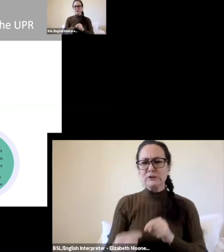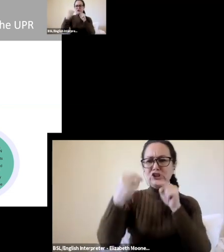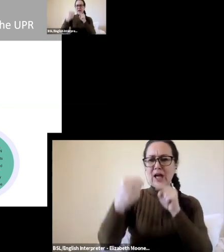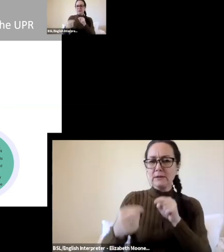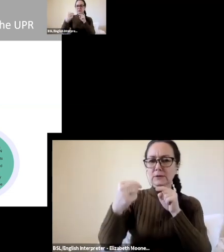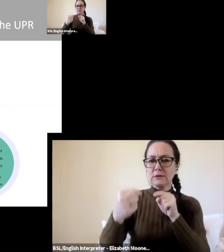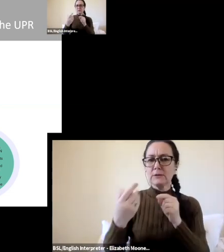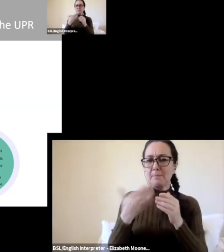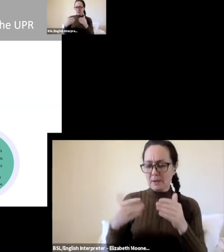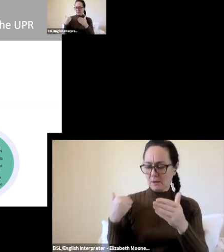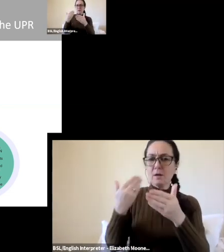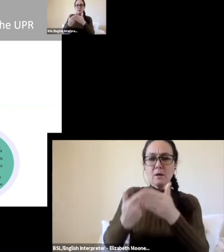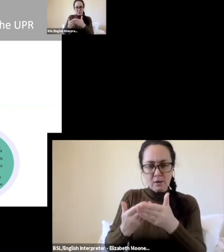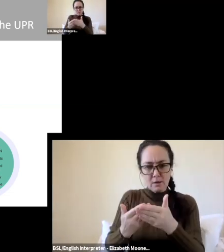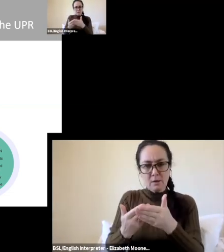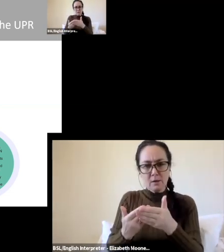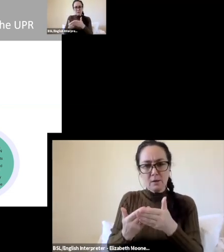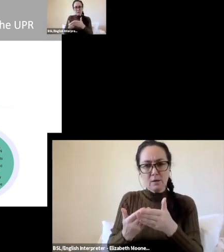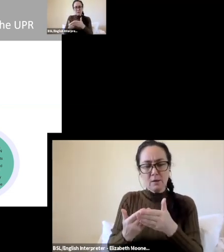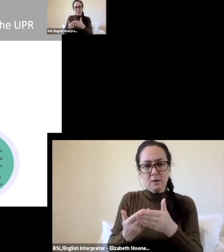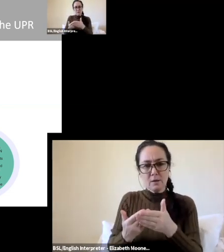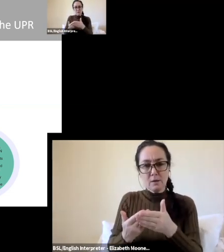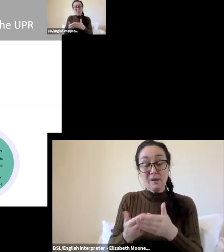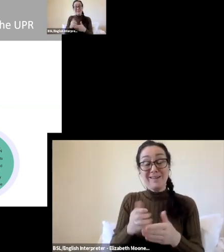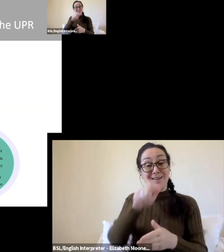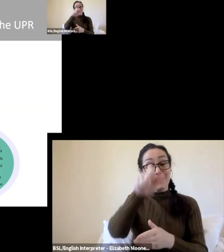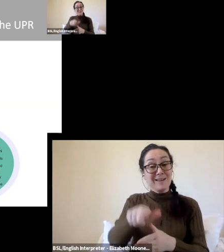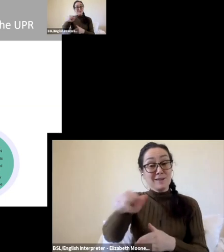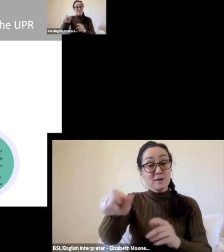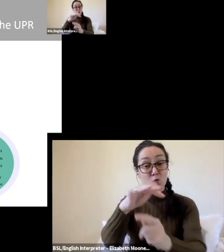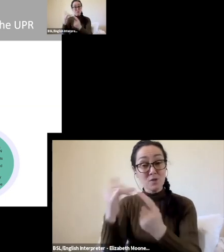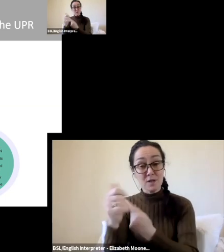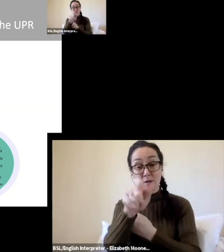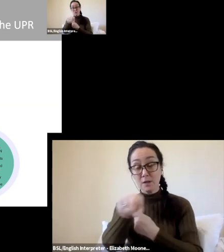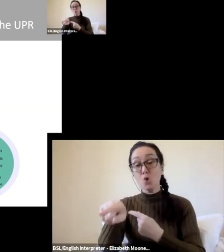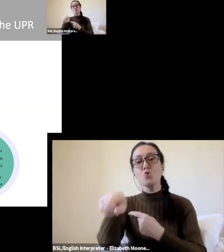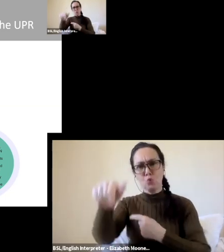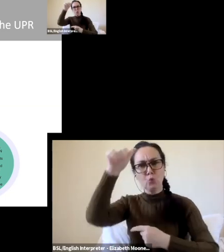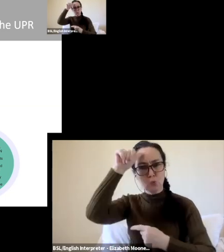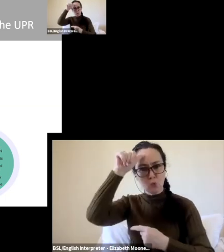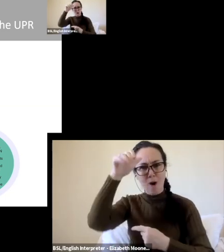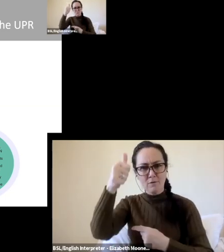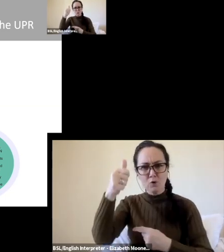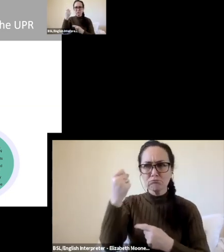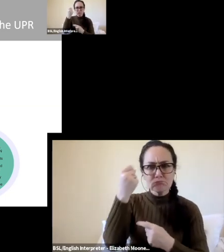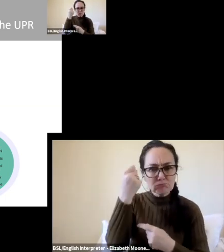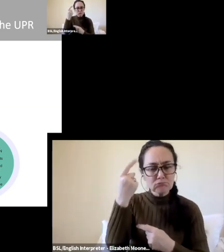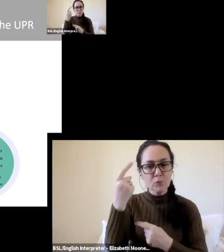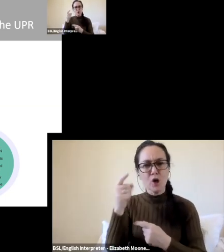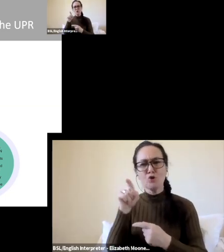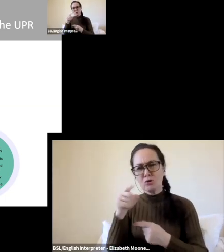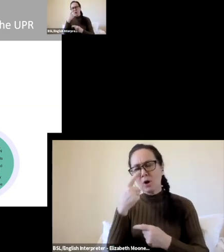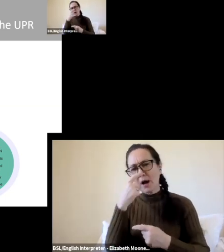You, as civil society organizations, are the ones that are well positioned, and you can give